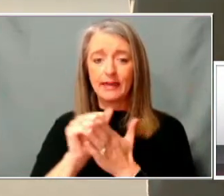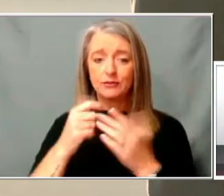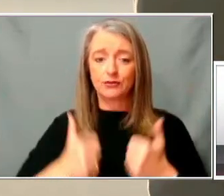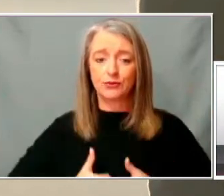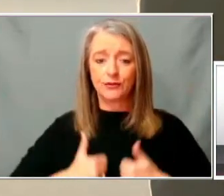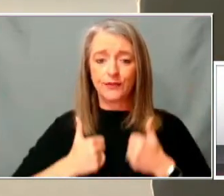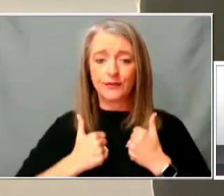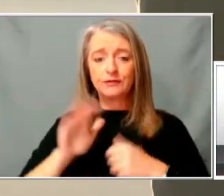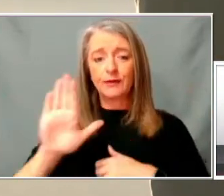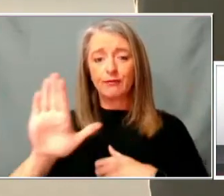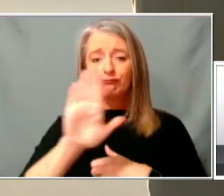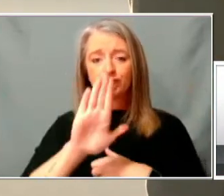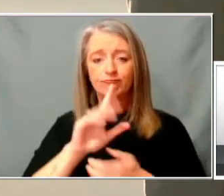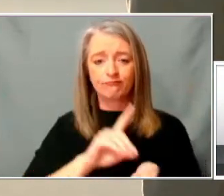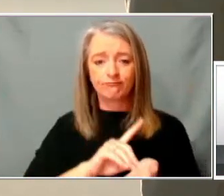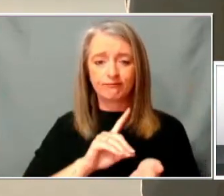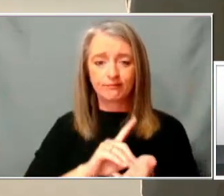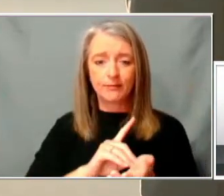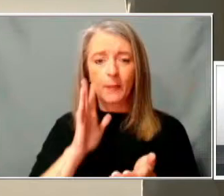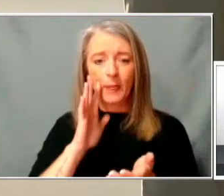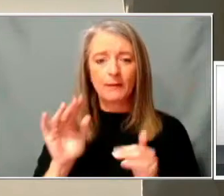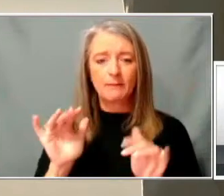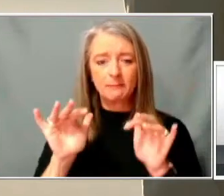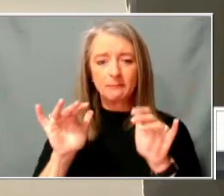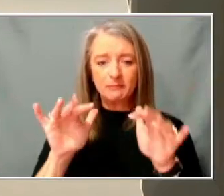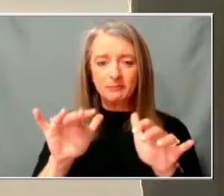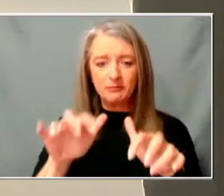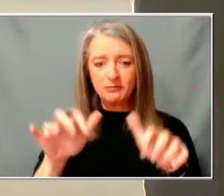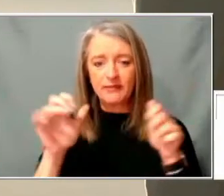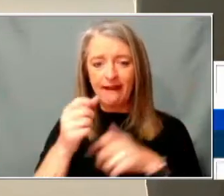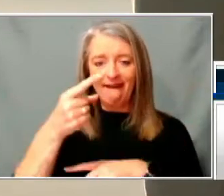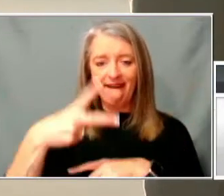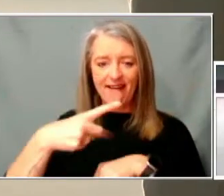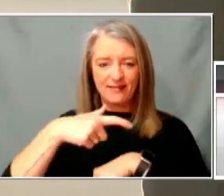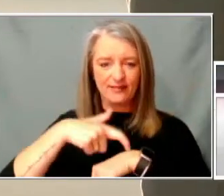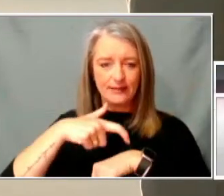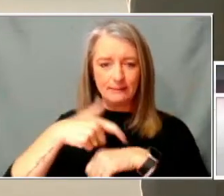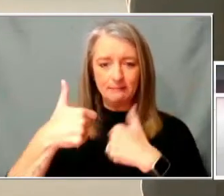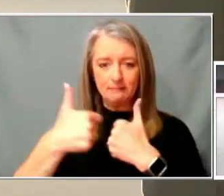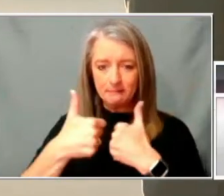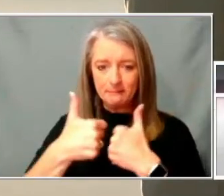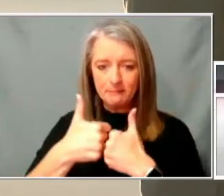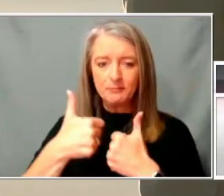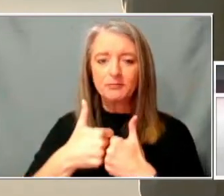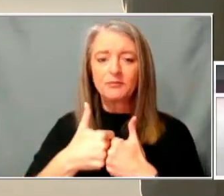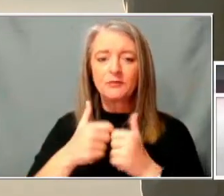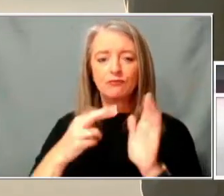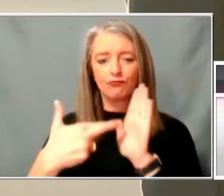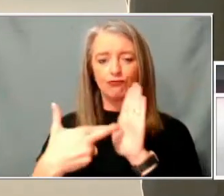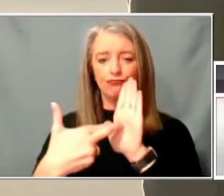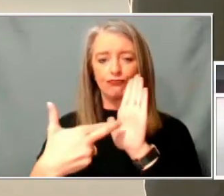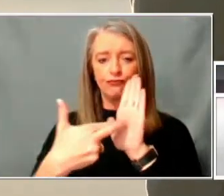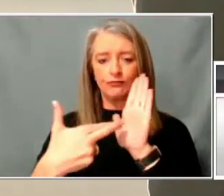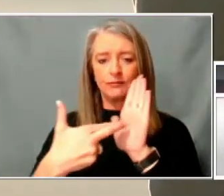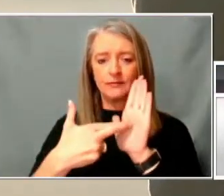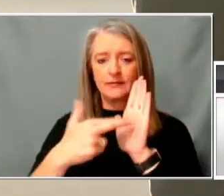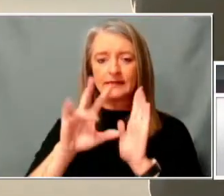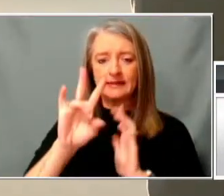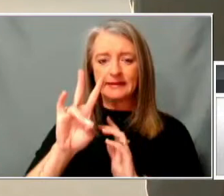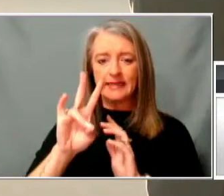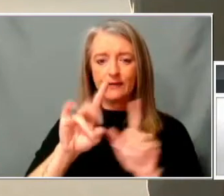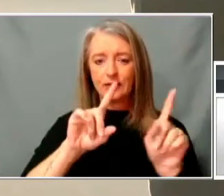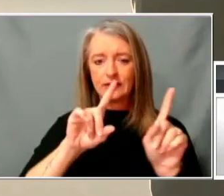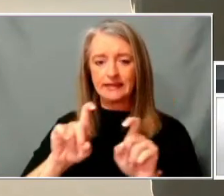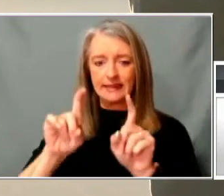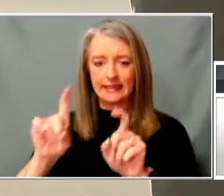their doctors are going to be on the field at halftime, and we'll be out there representing the 7 screenable